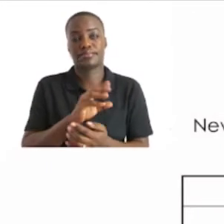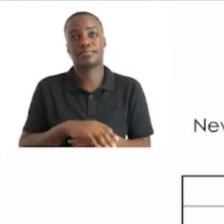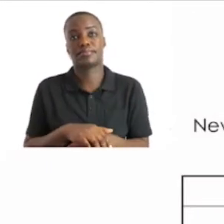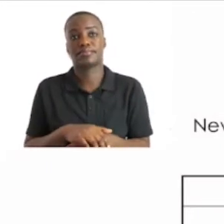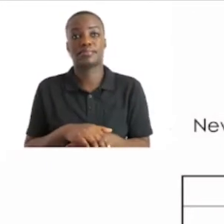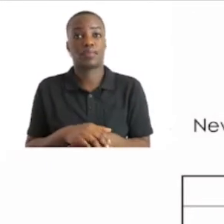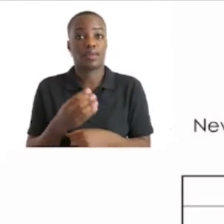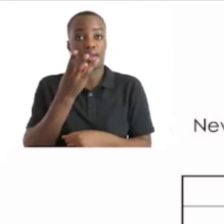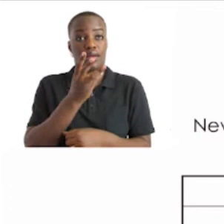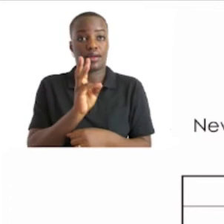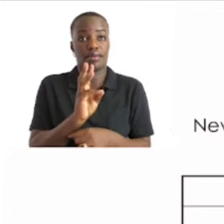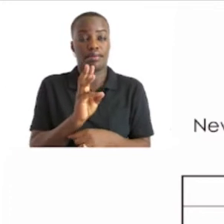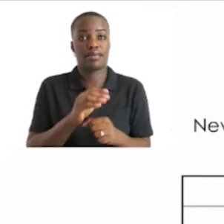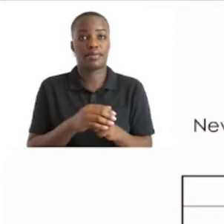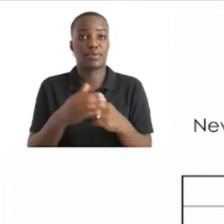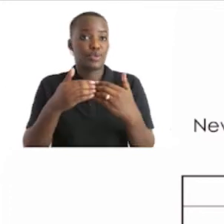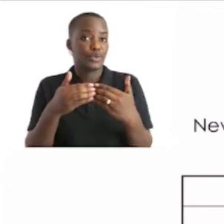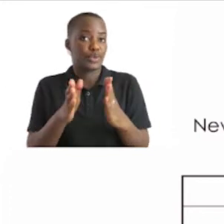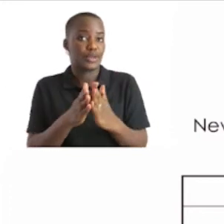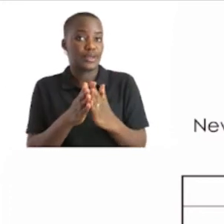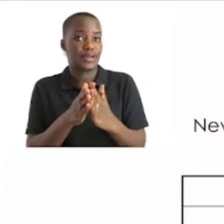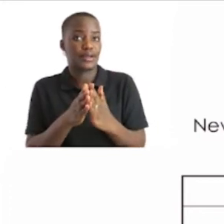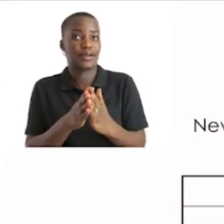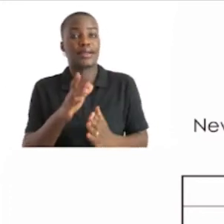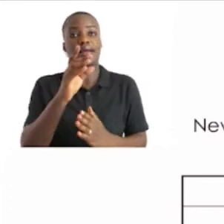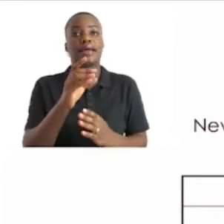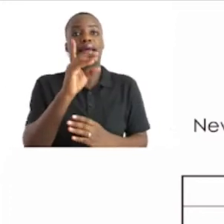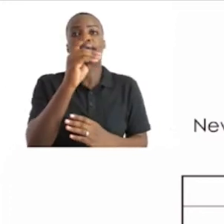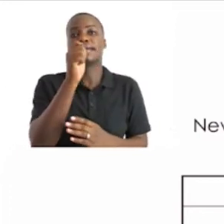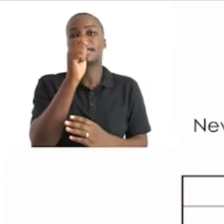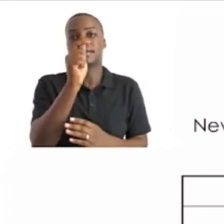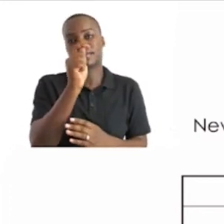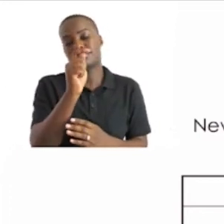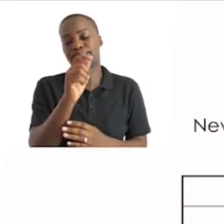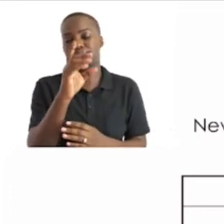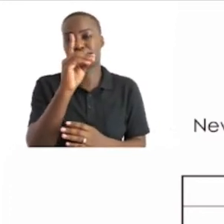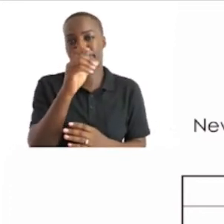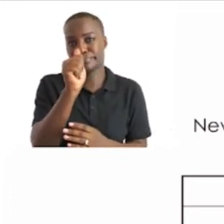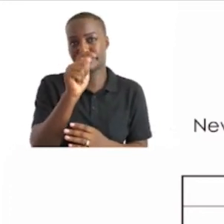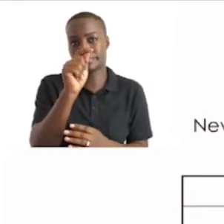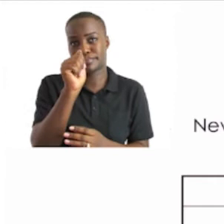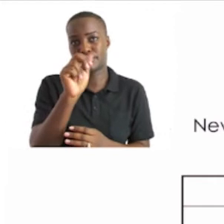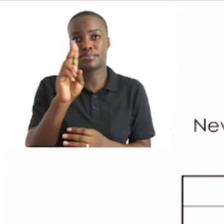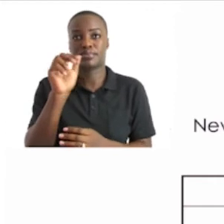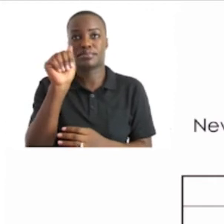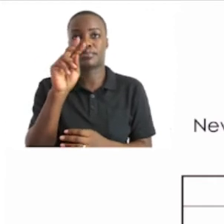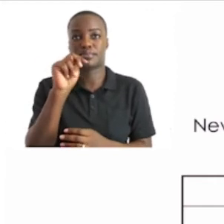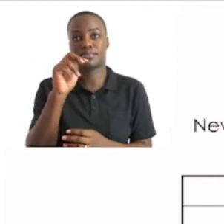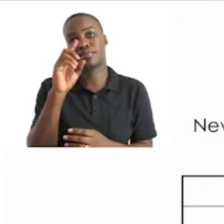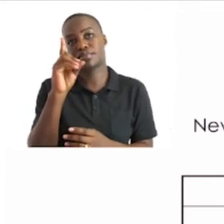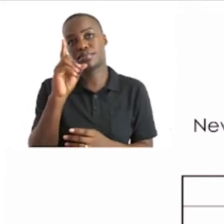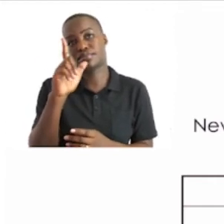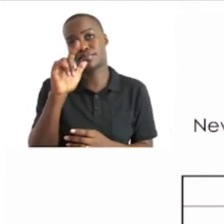On page 6, we are starting with data handling. Now, data is a type